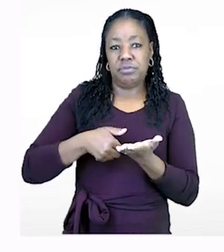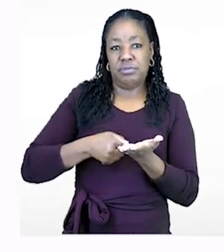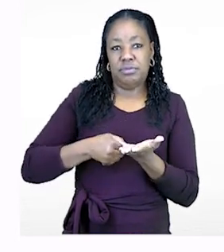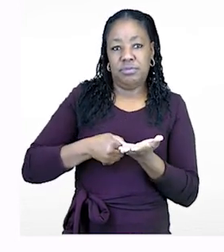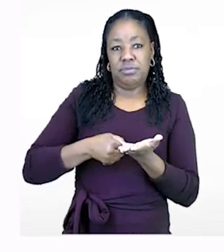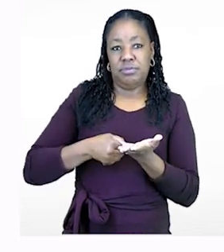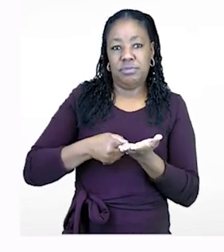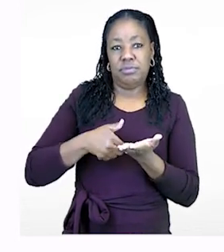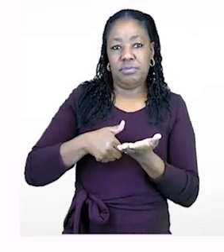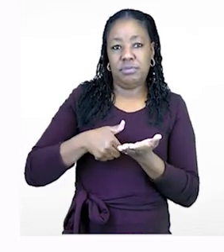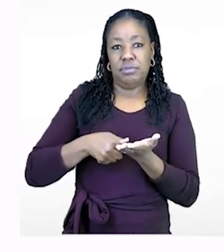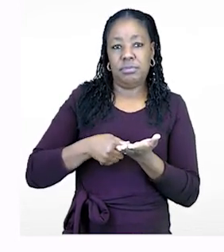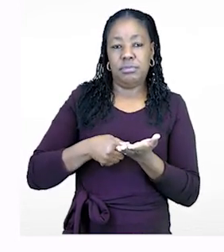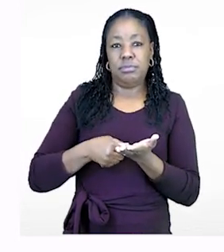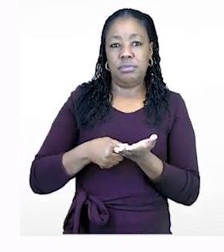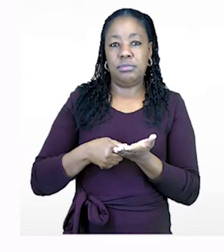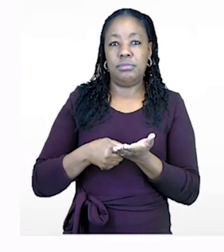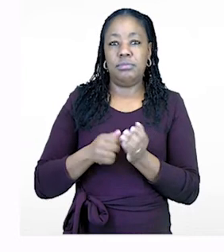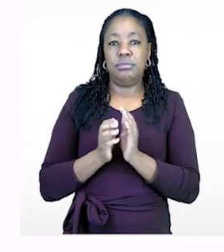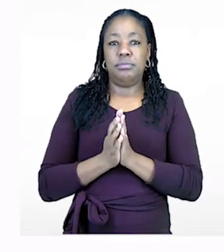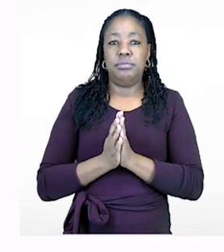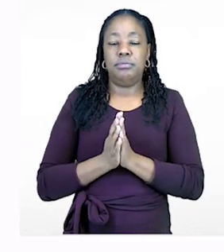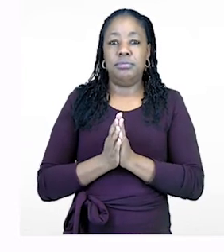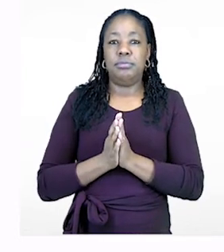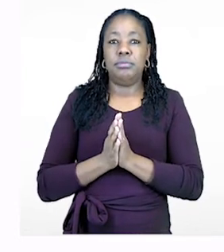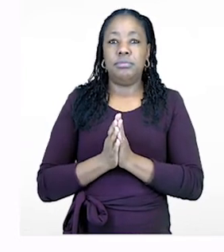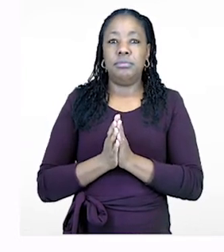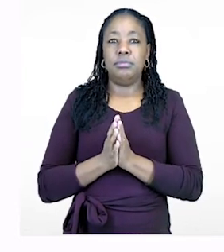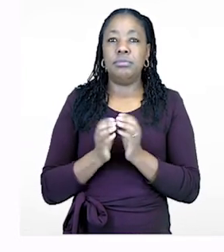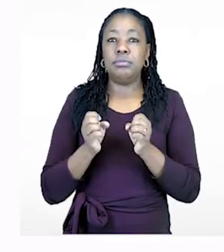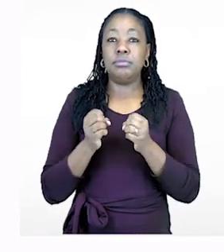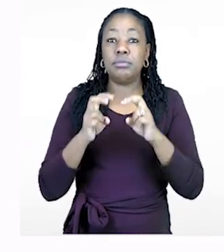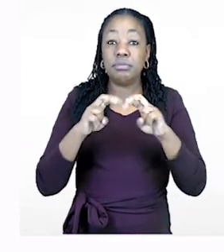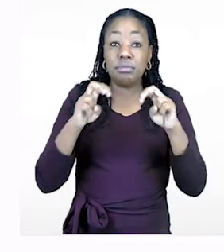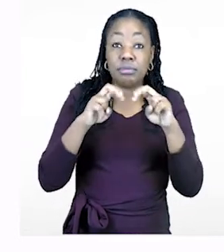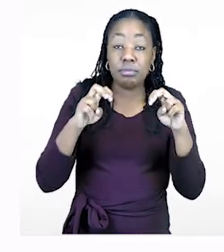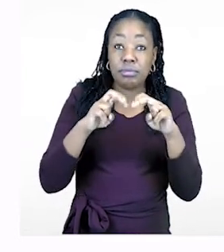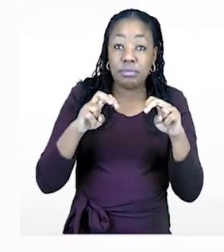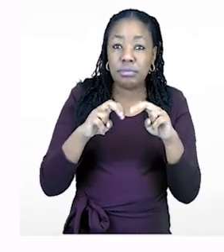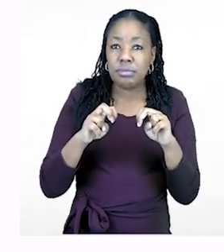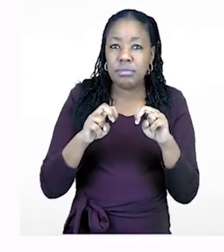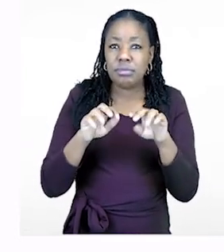Now, a stapler is used to put papers together. Can you see a stapler on the teacher's table?